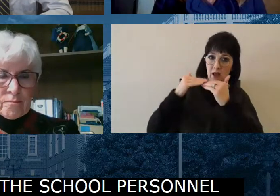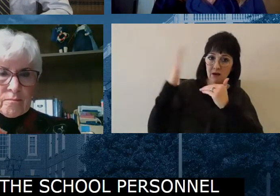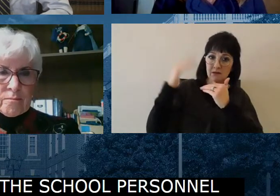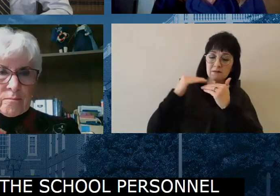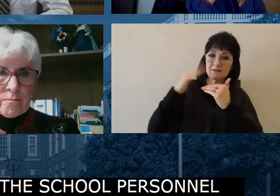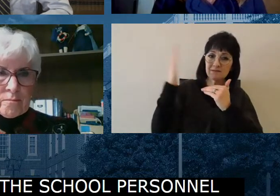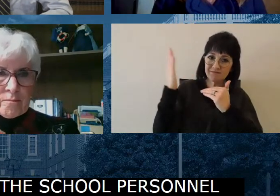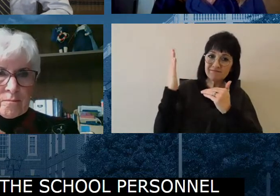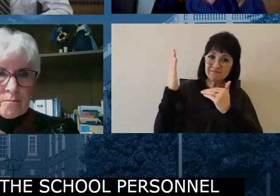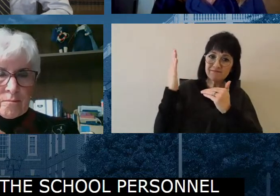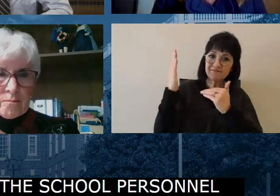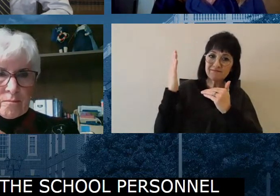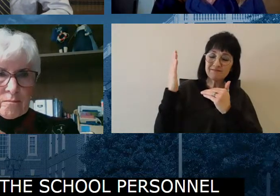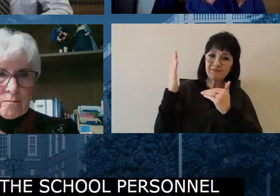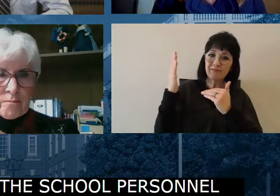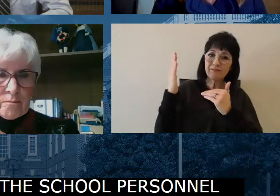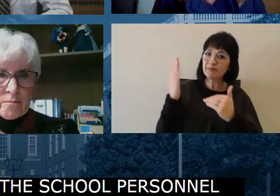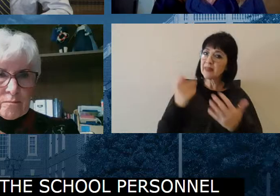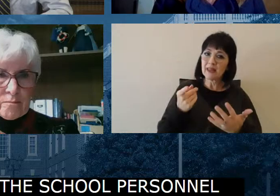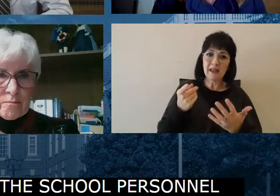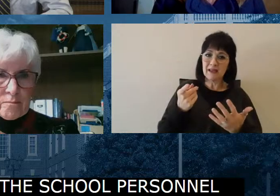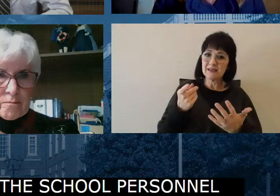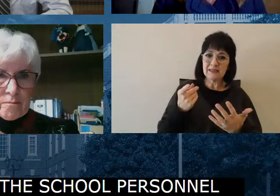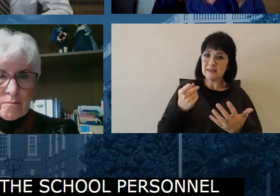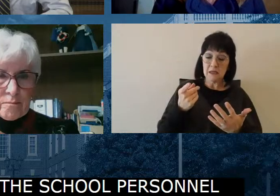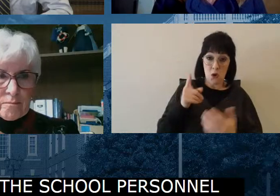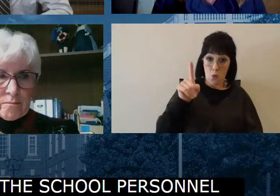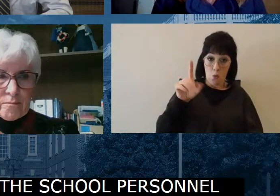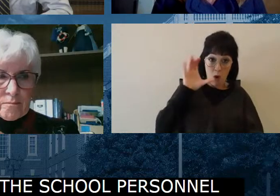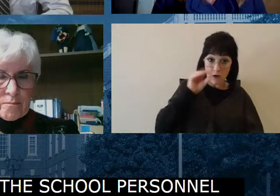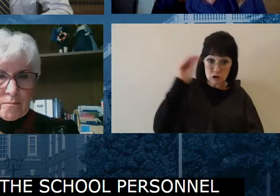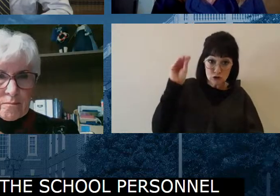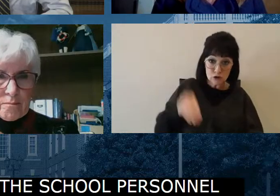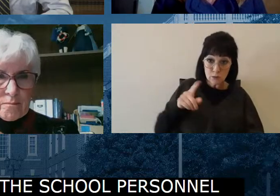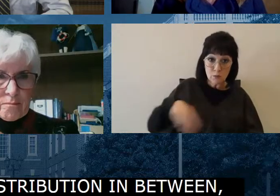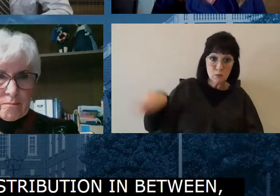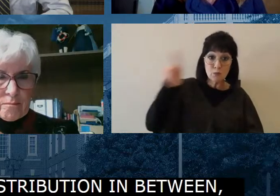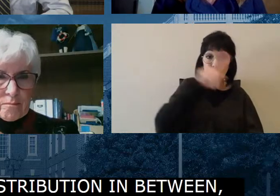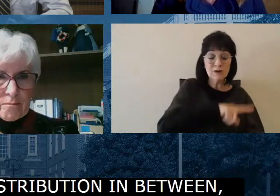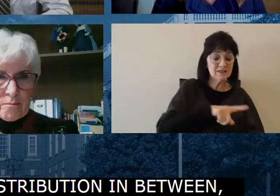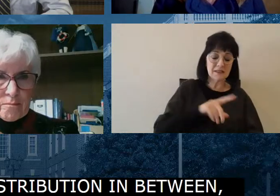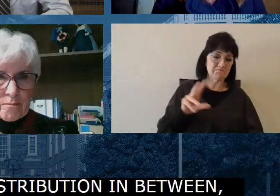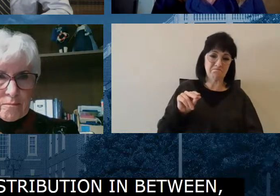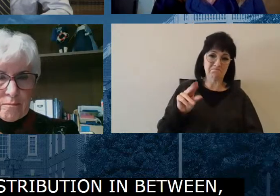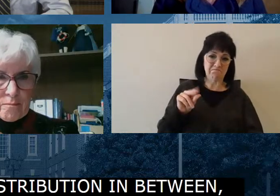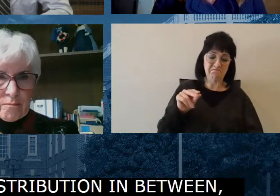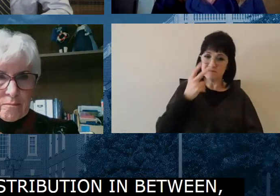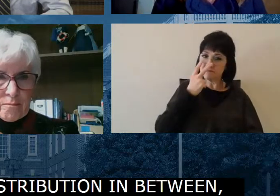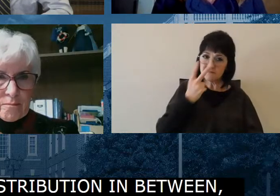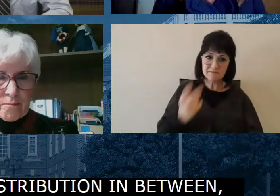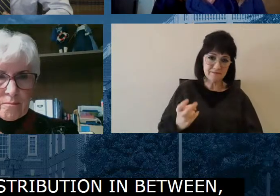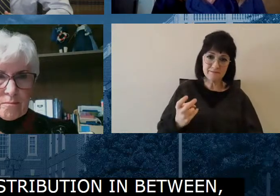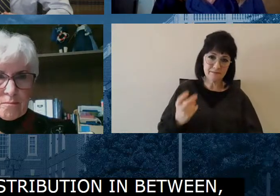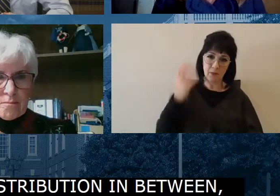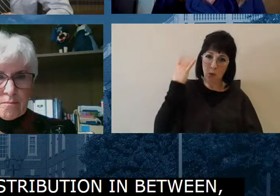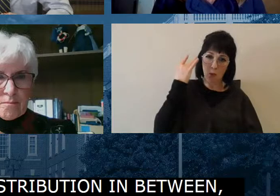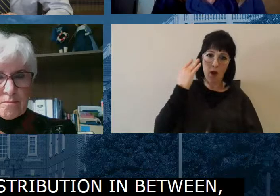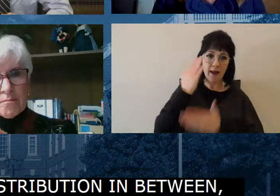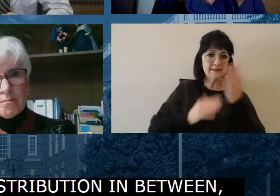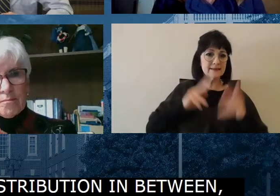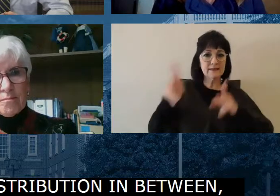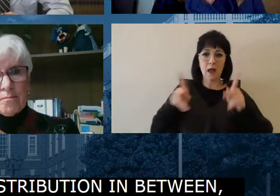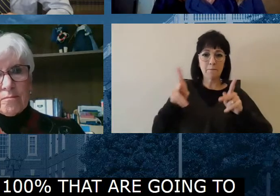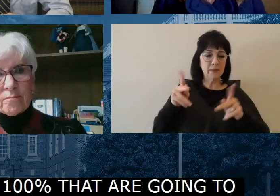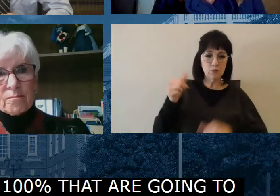between, you're not going to have 100% who want to get vaccinated. So at some point, you've got to thinking about opening up the